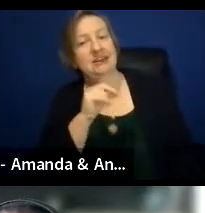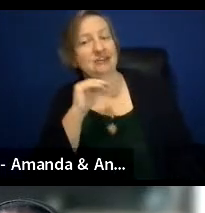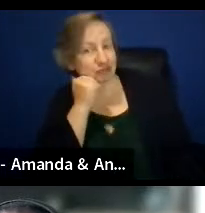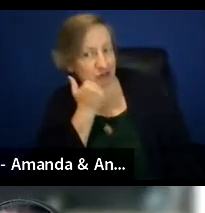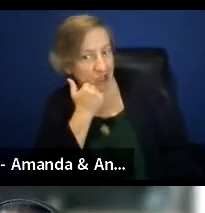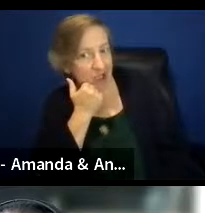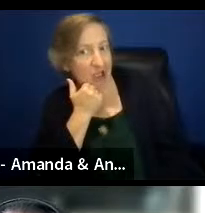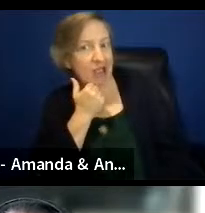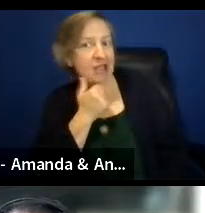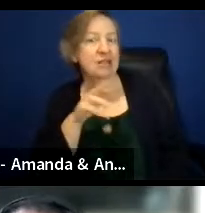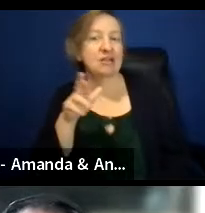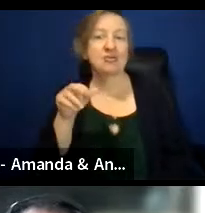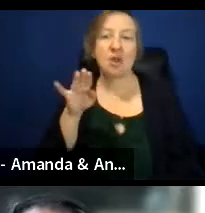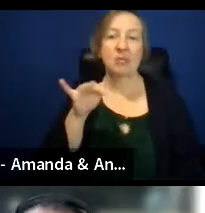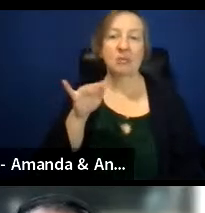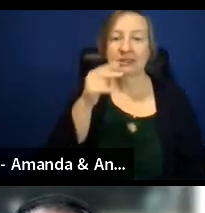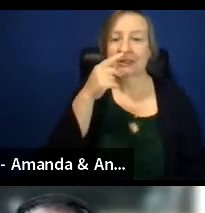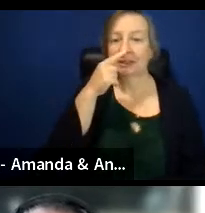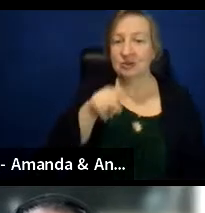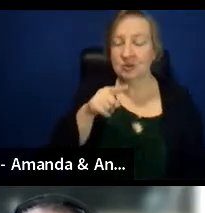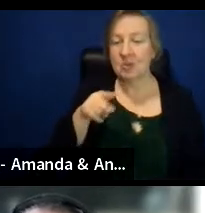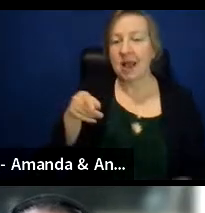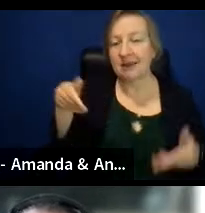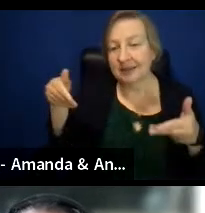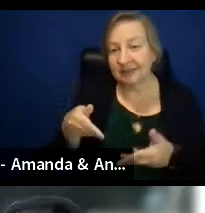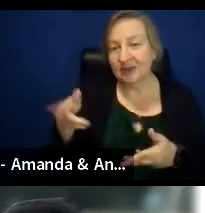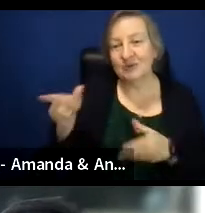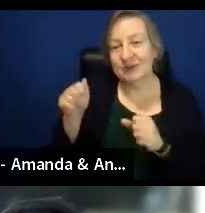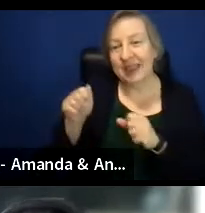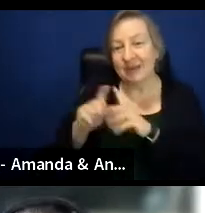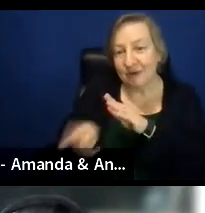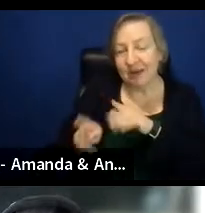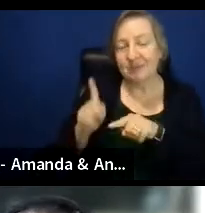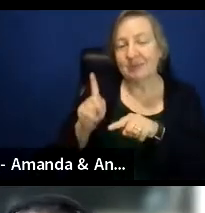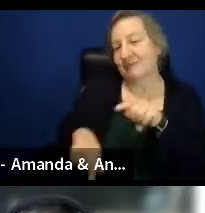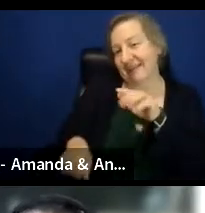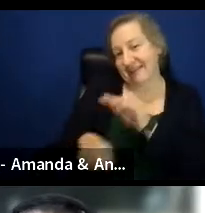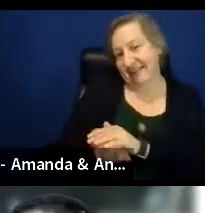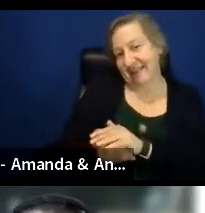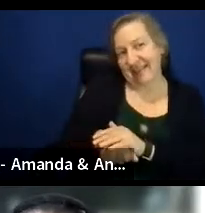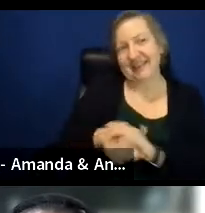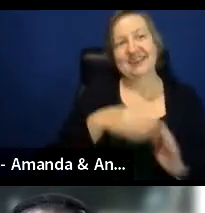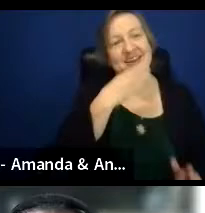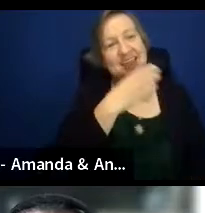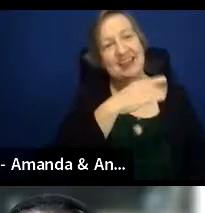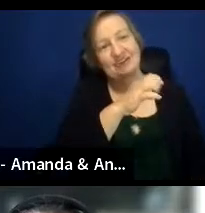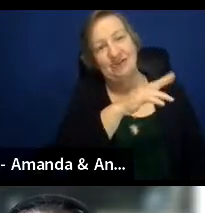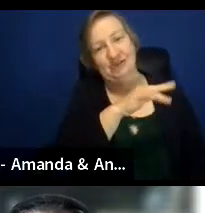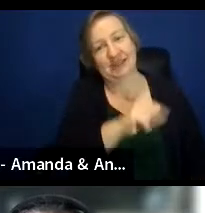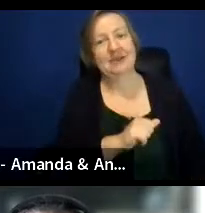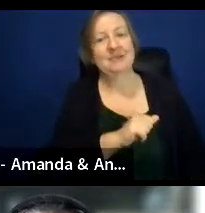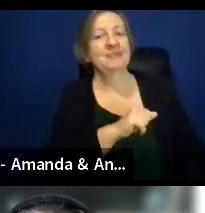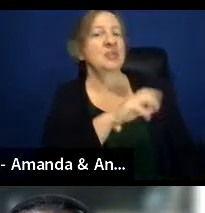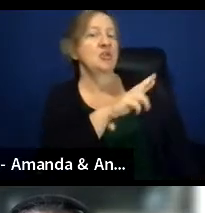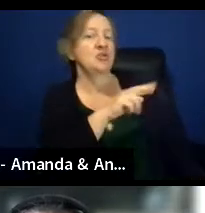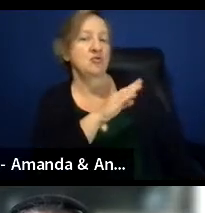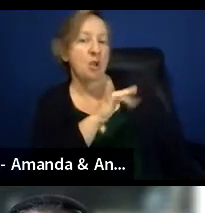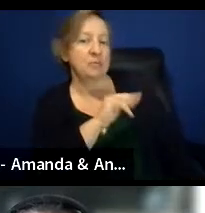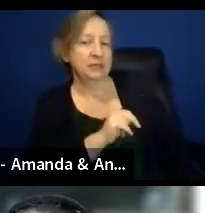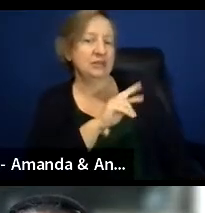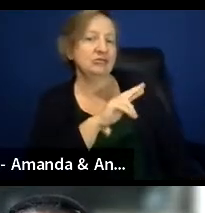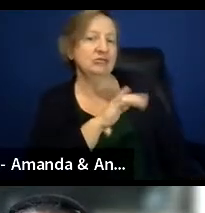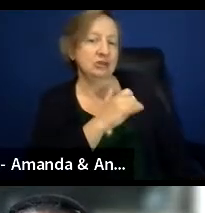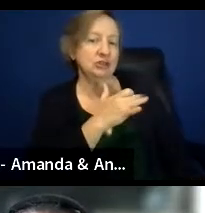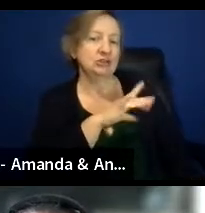an intro? You can run, but you can't hide. Thanks, Jarena. Thank you, Lynn. Robin Richardson.